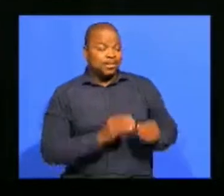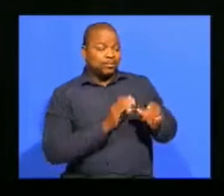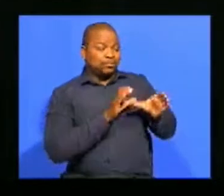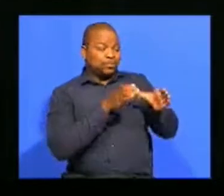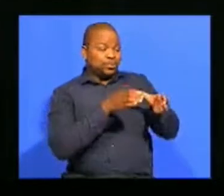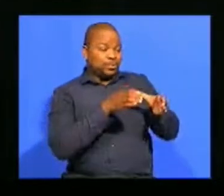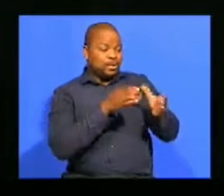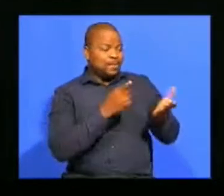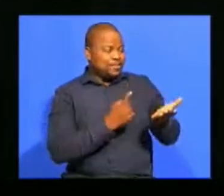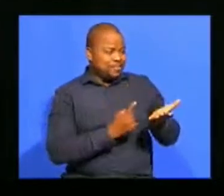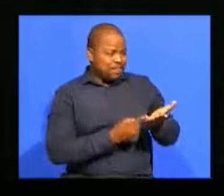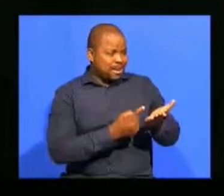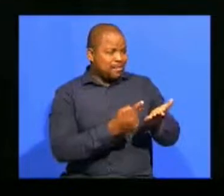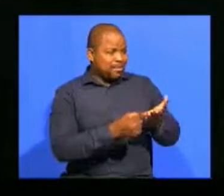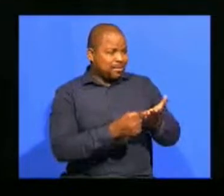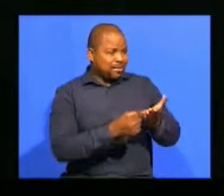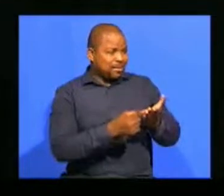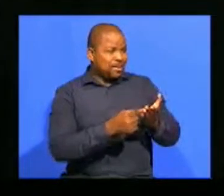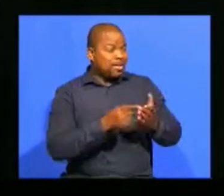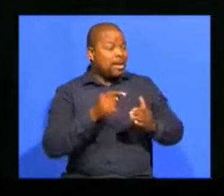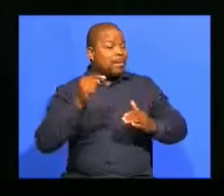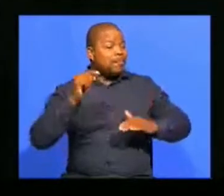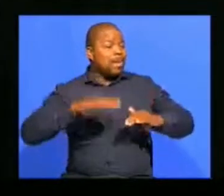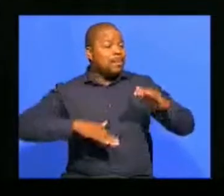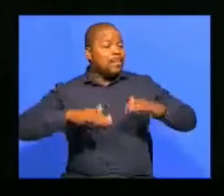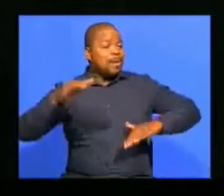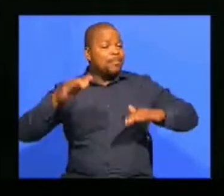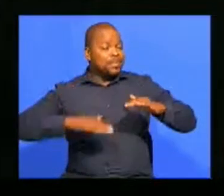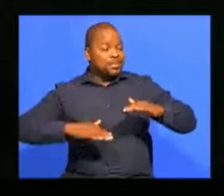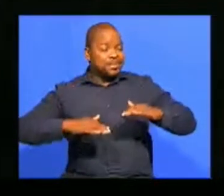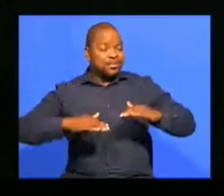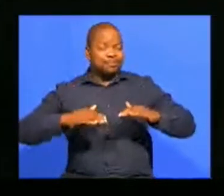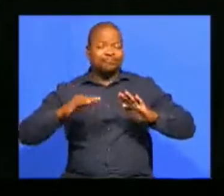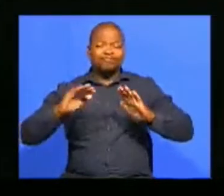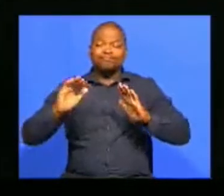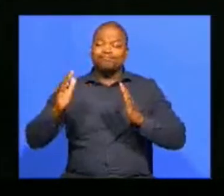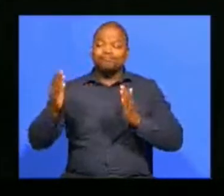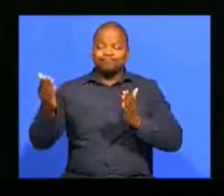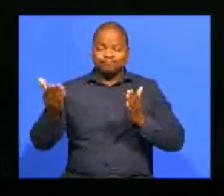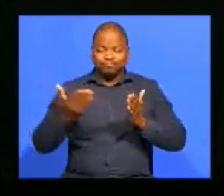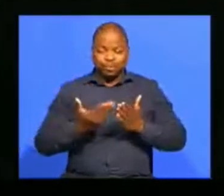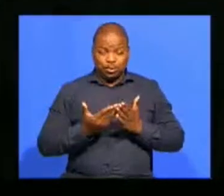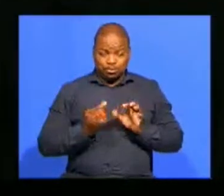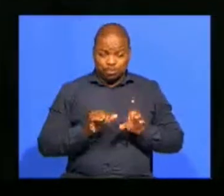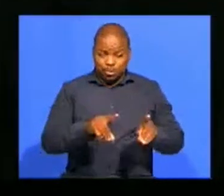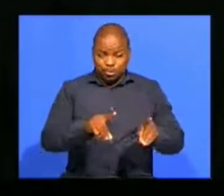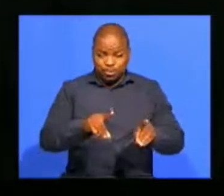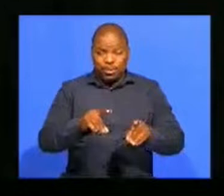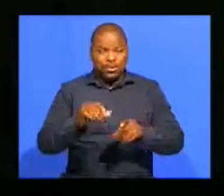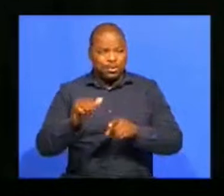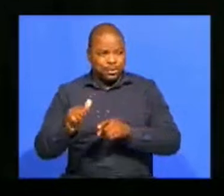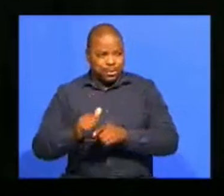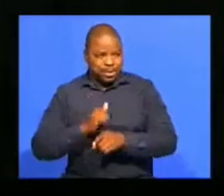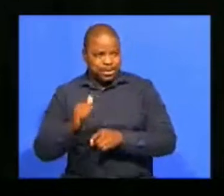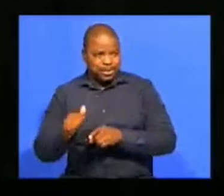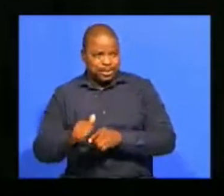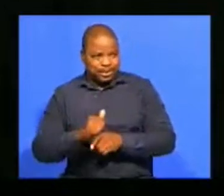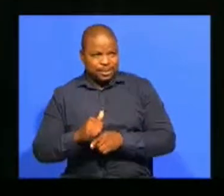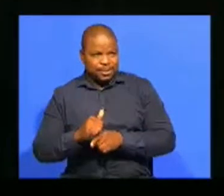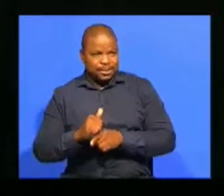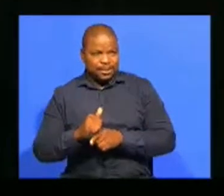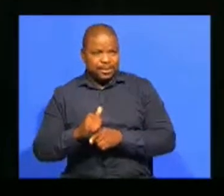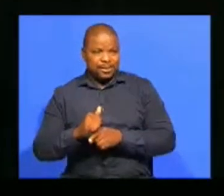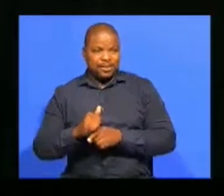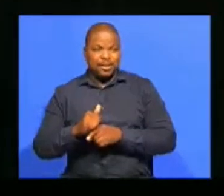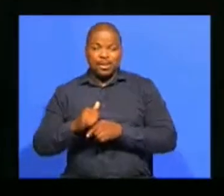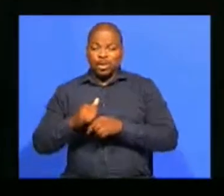which we are discussing with the Bahamas for there to be an offer of opportunity for training in the area